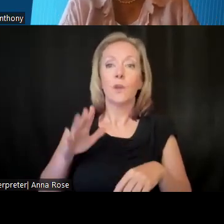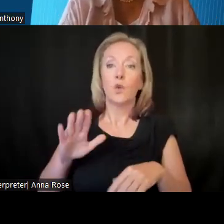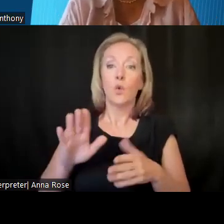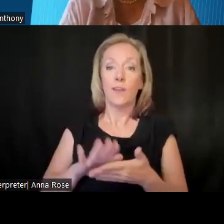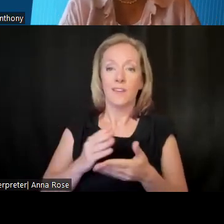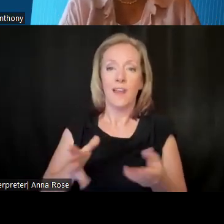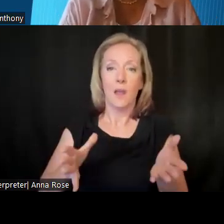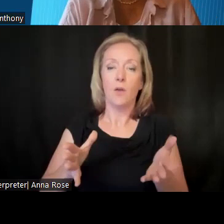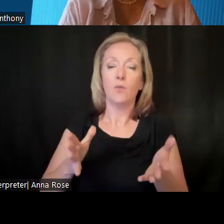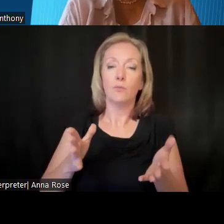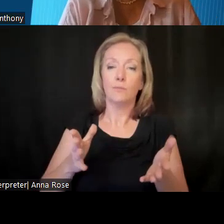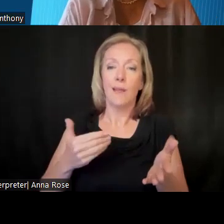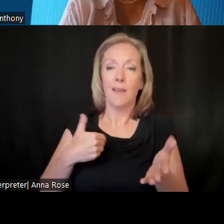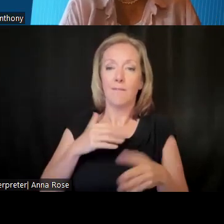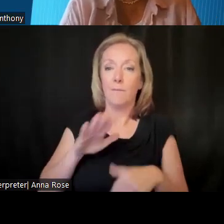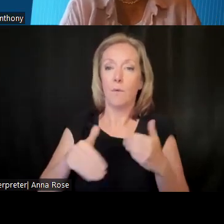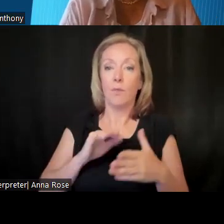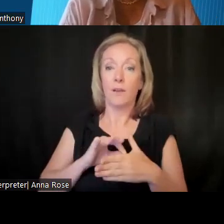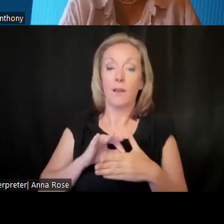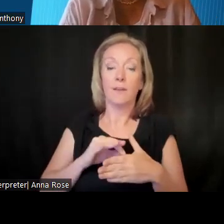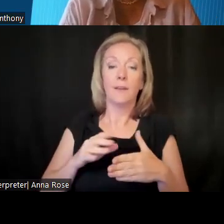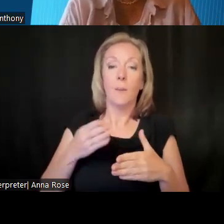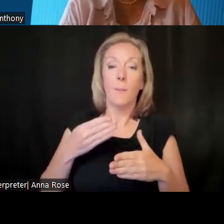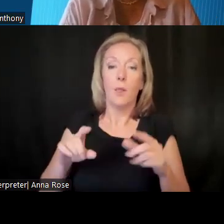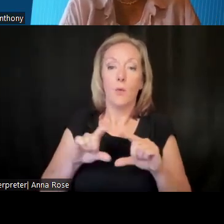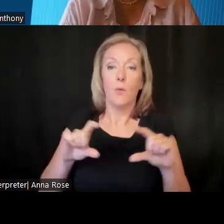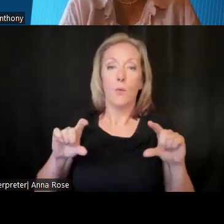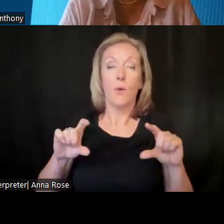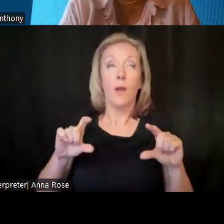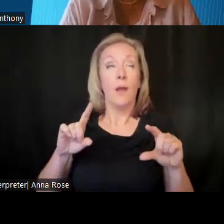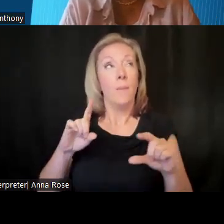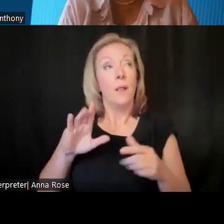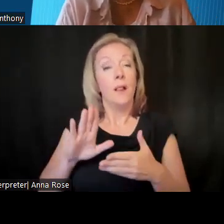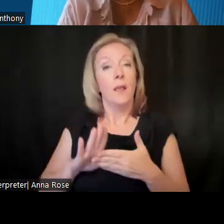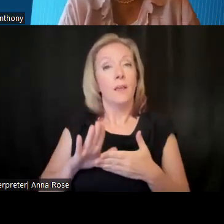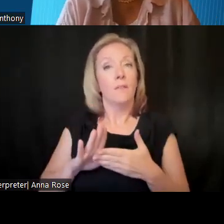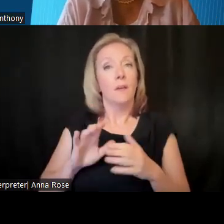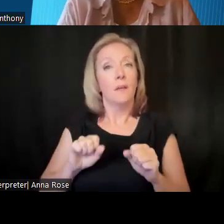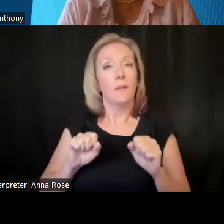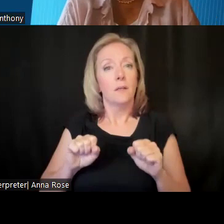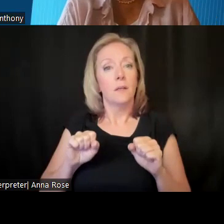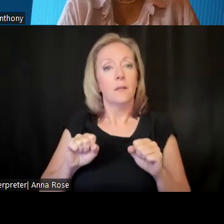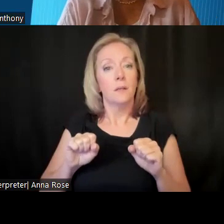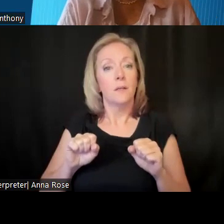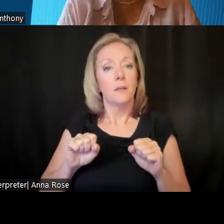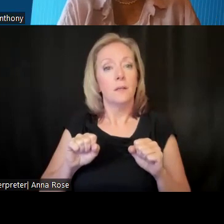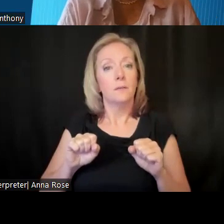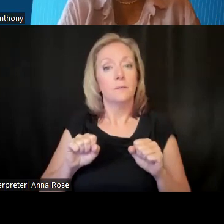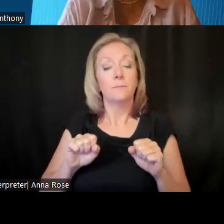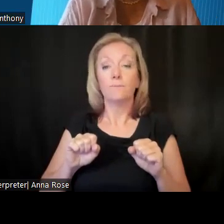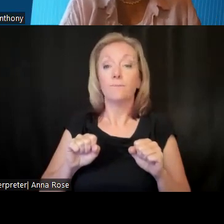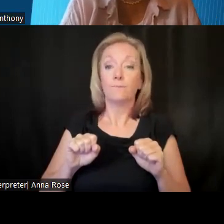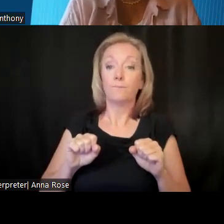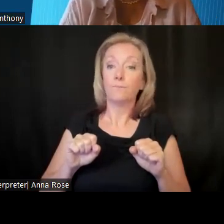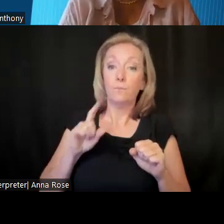handout, is that what that blue bar said, I think, or what it was supposed to say, is that not only are we looking at